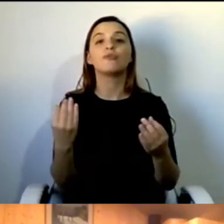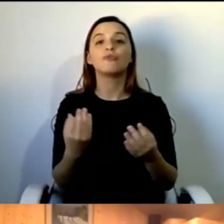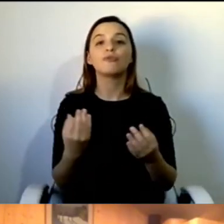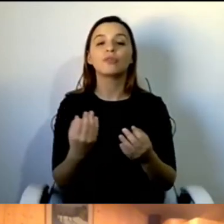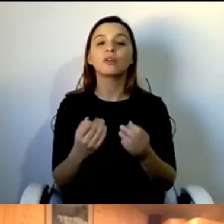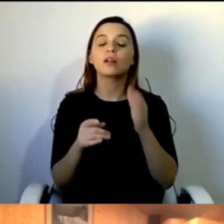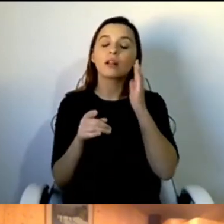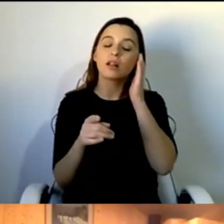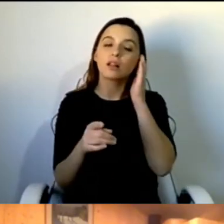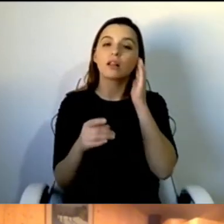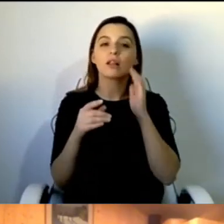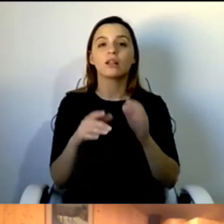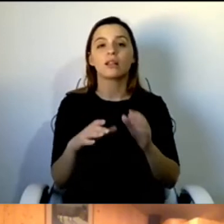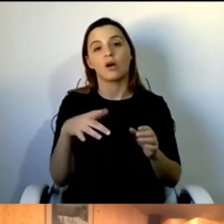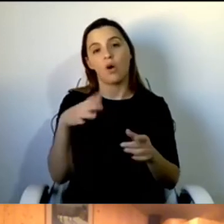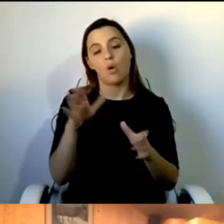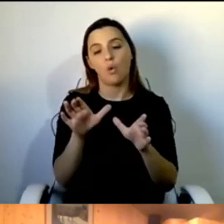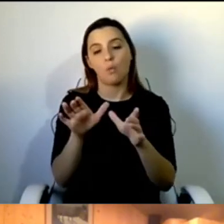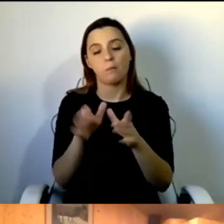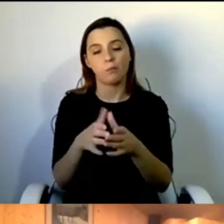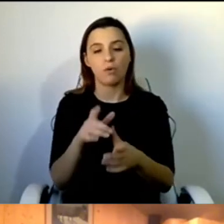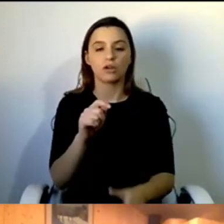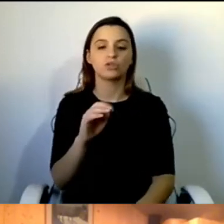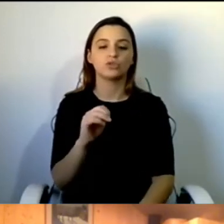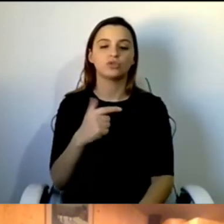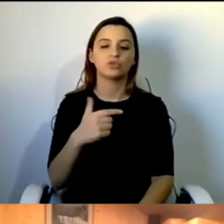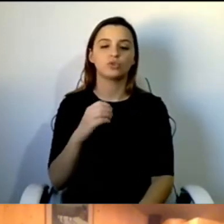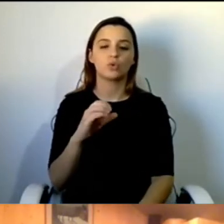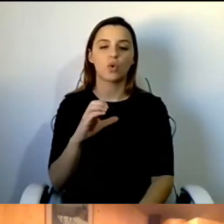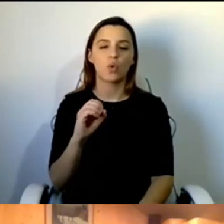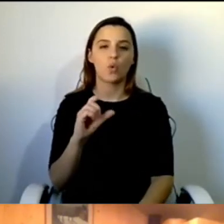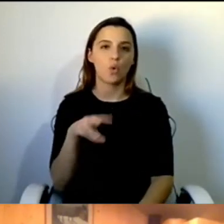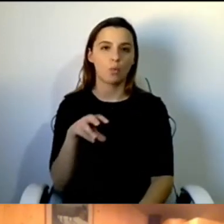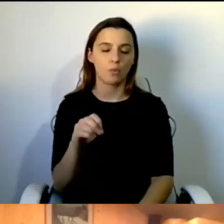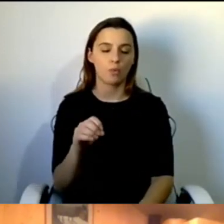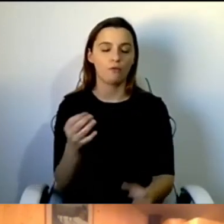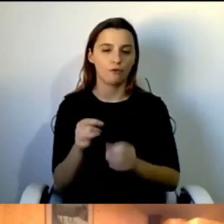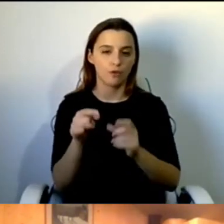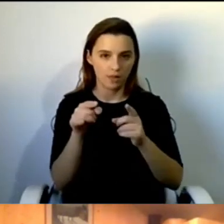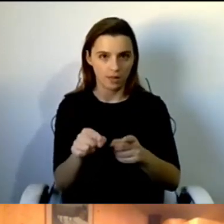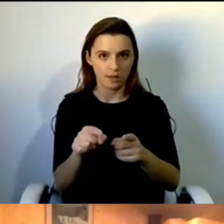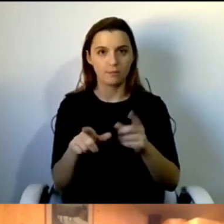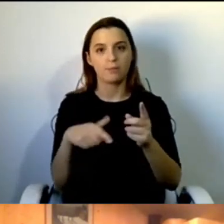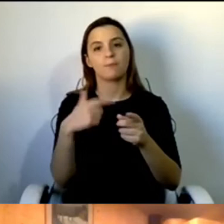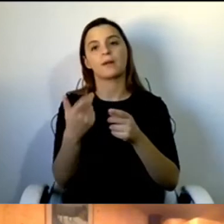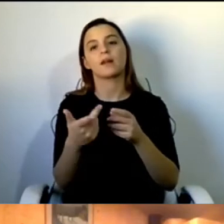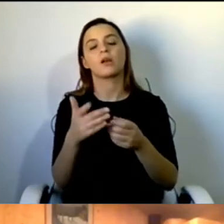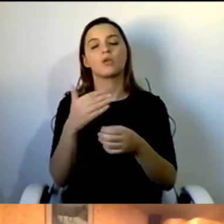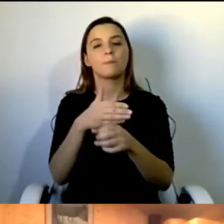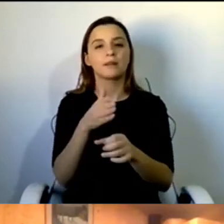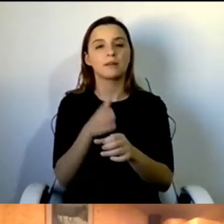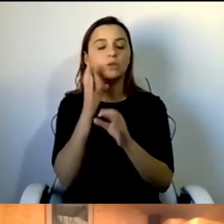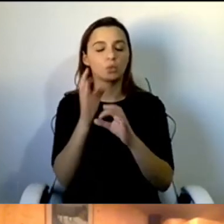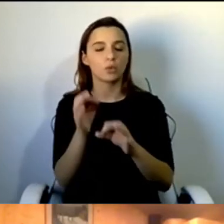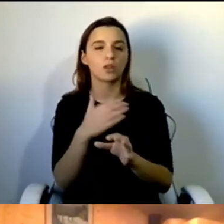care department there. And there was a lot of political infighting, and there was a lot